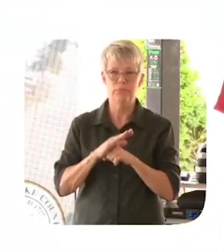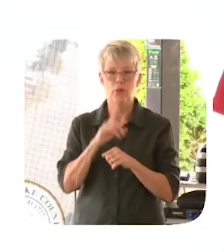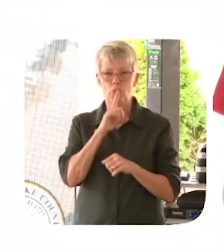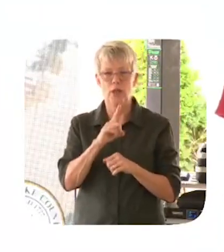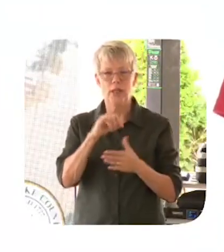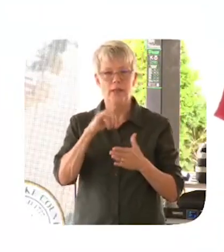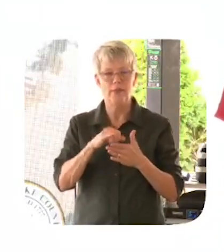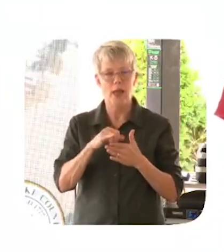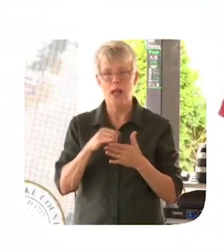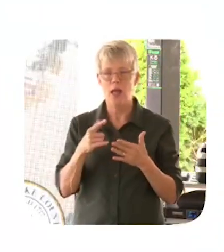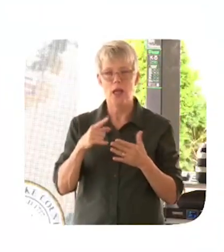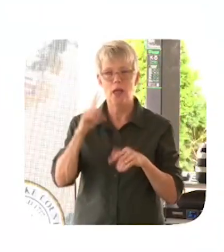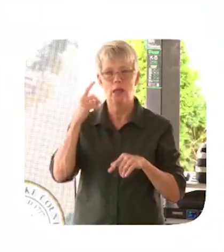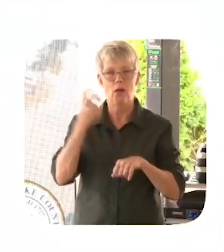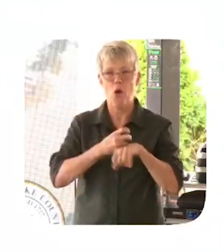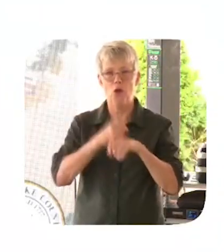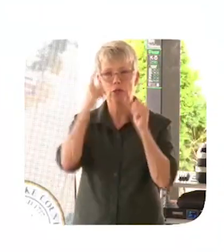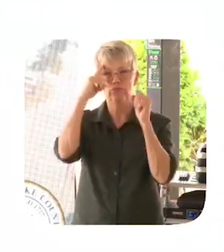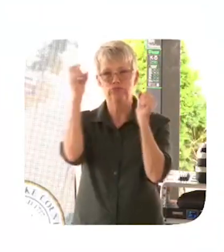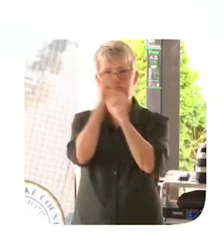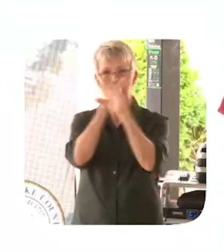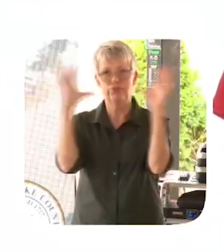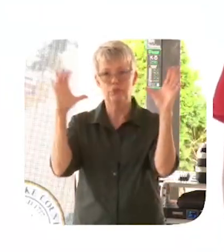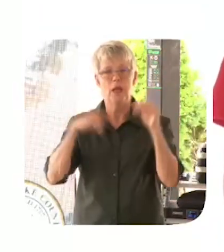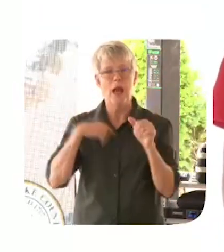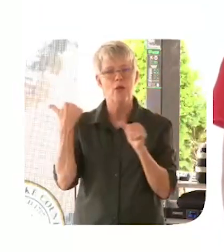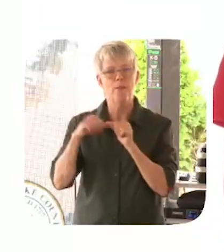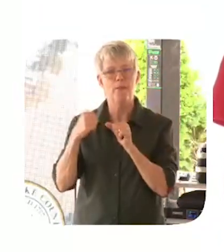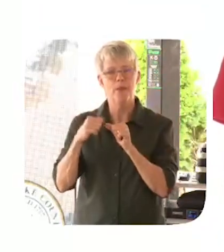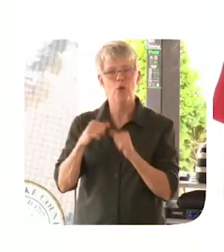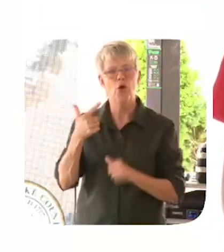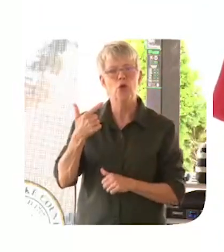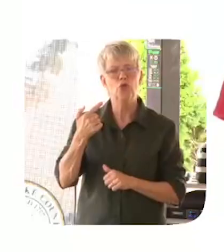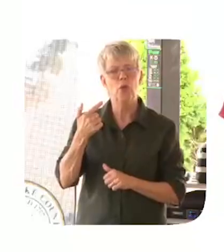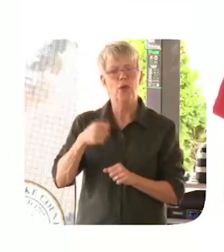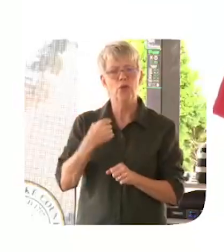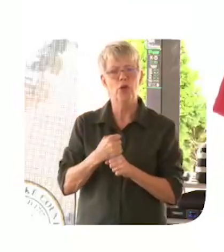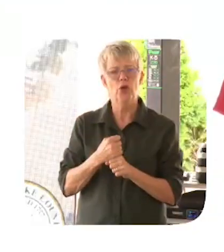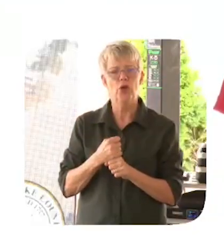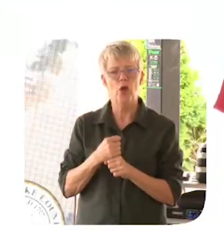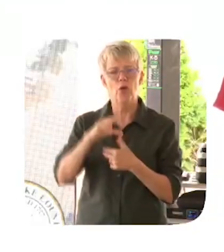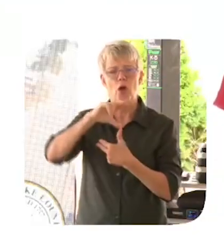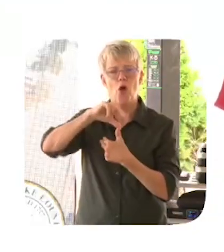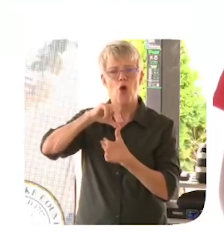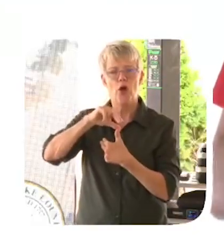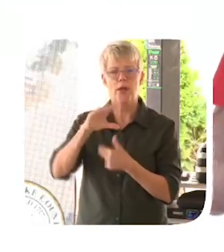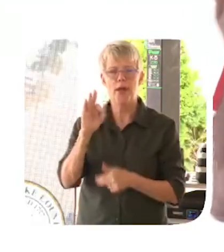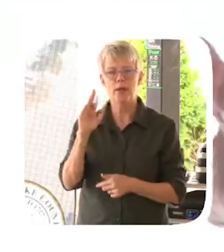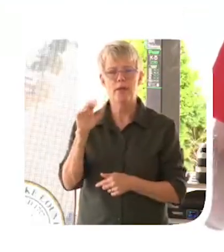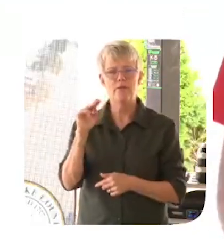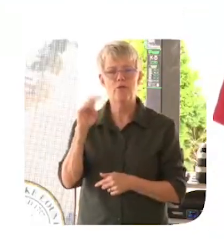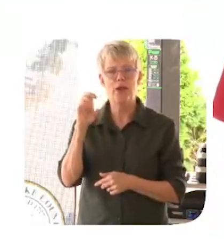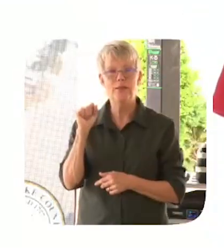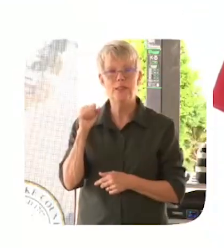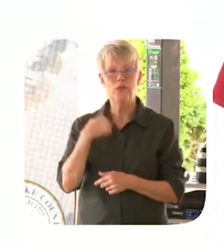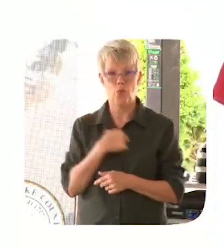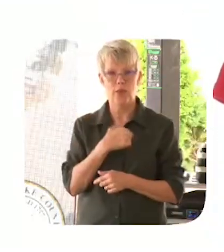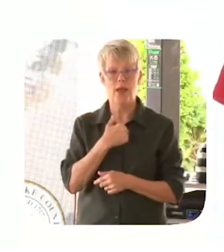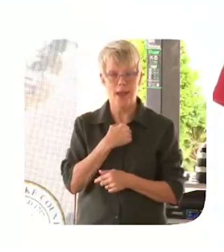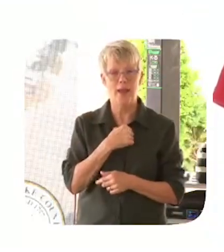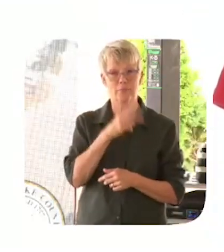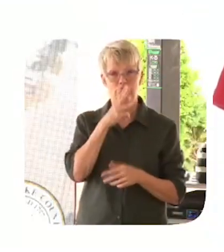hard to fathom. I remember 20 years ago, or 21 years ago now, when Hurricane Francis came through and we had a flooding